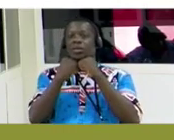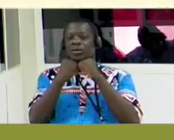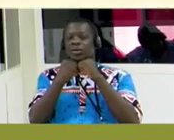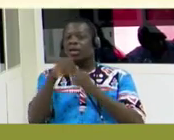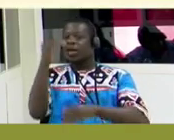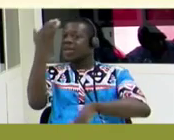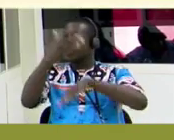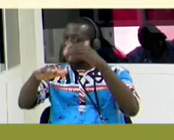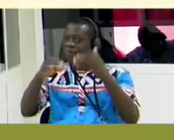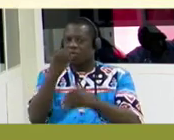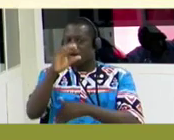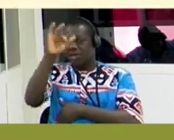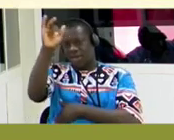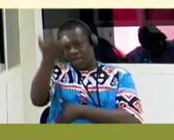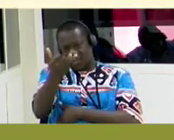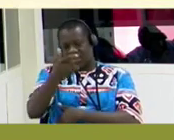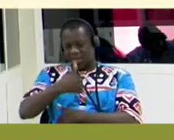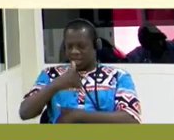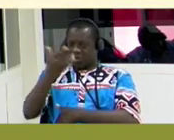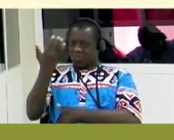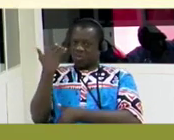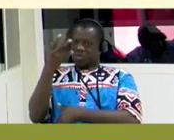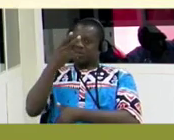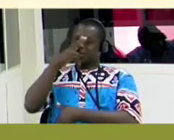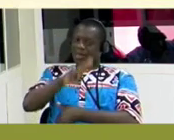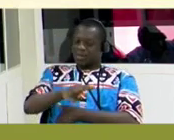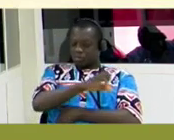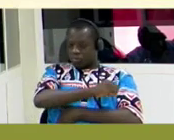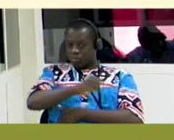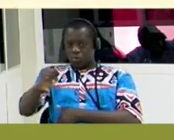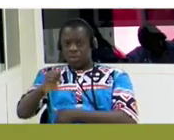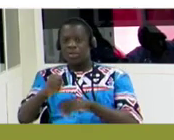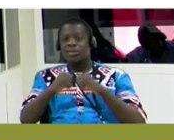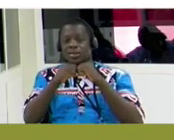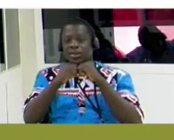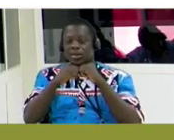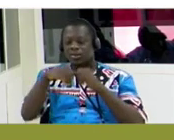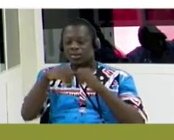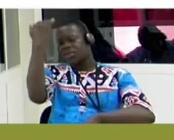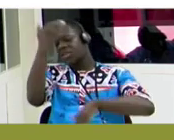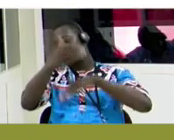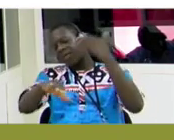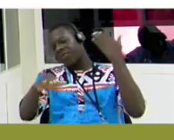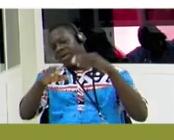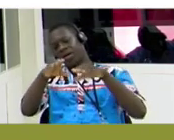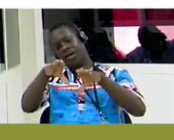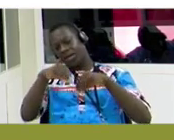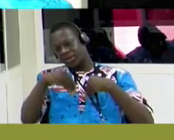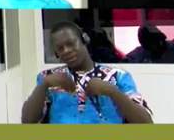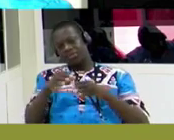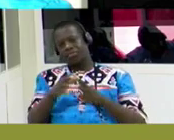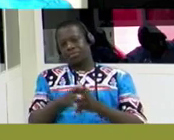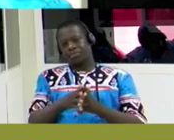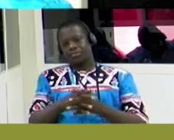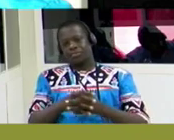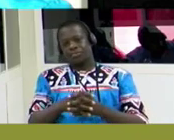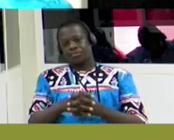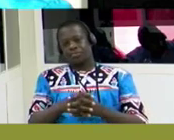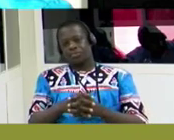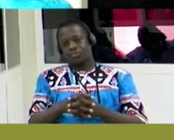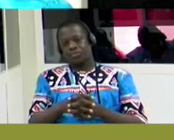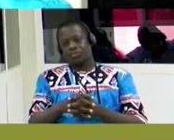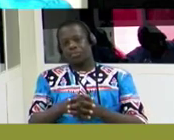was trying to overthrow. Sanatu never agreed to say, yes, I was trying to overthrow him. Apart from putting